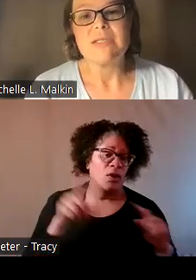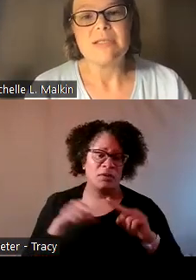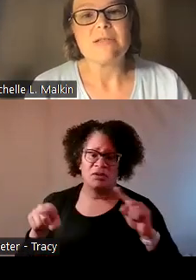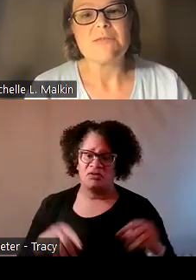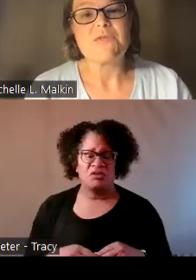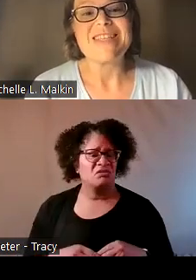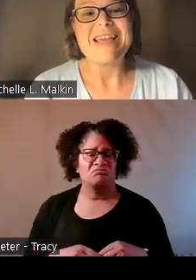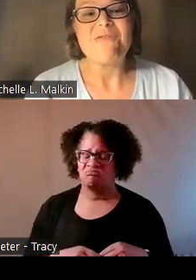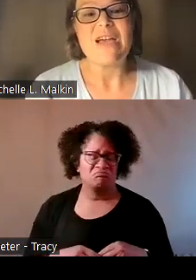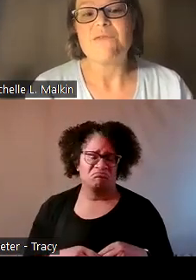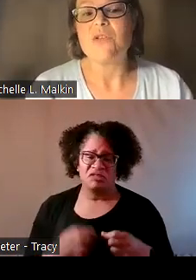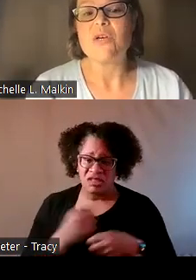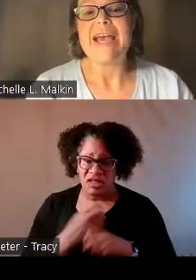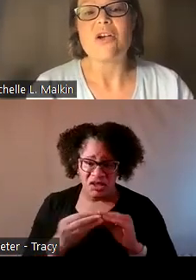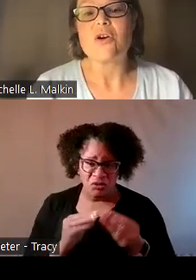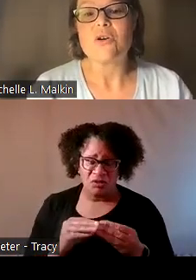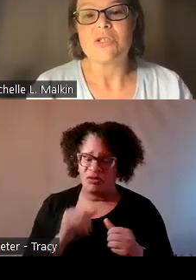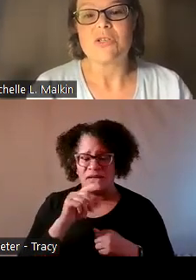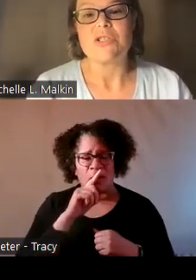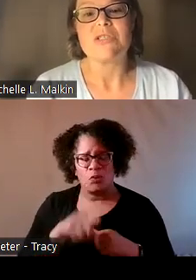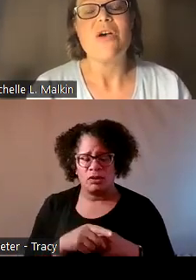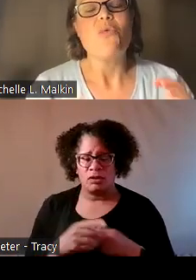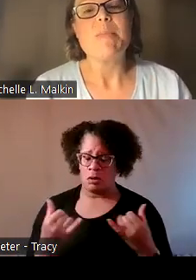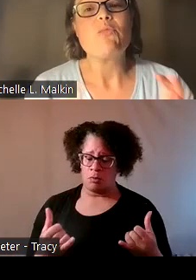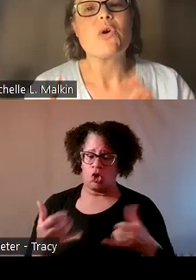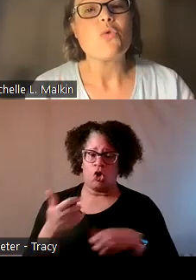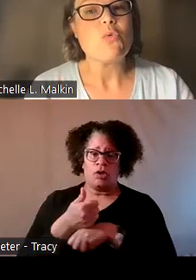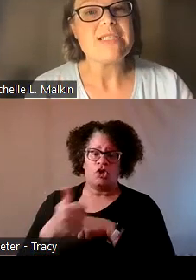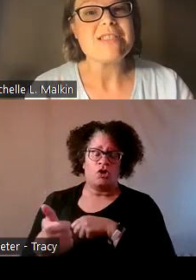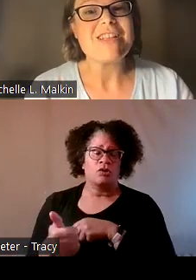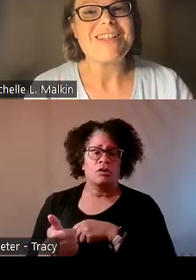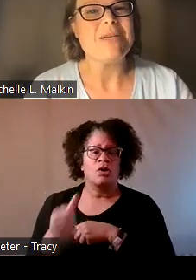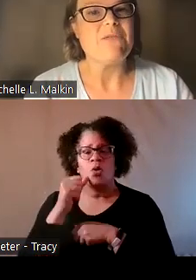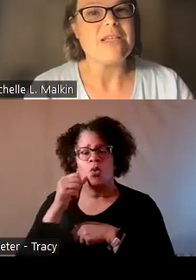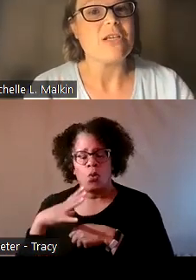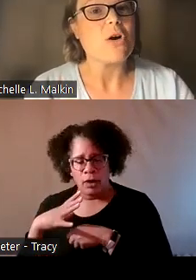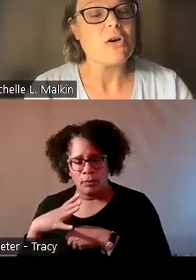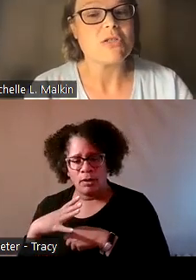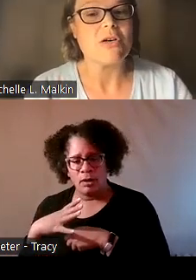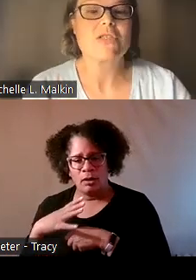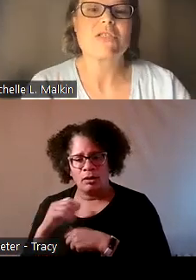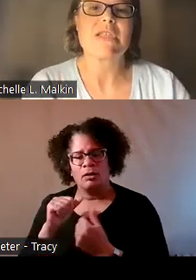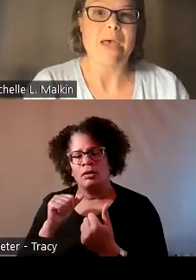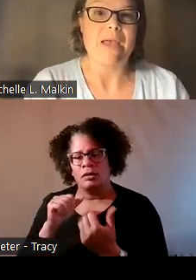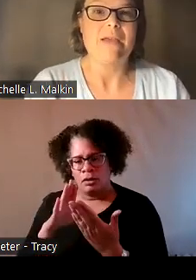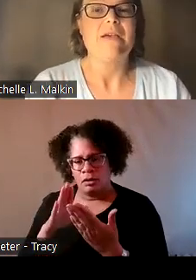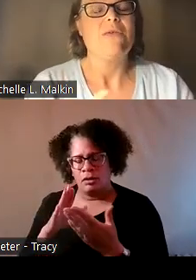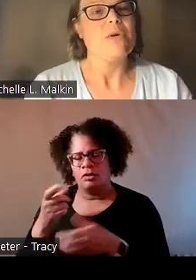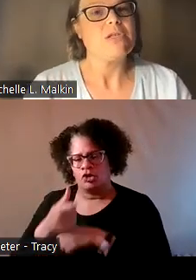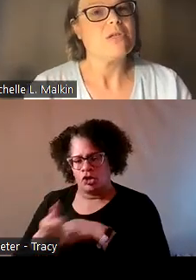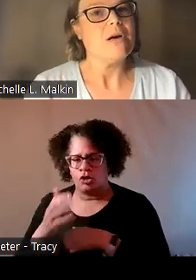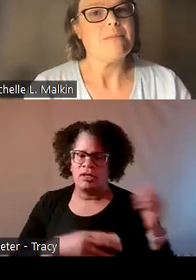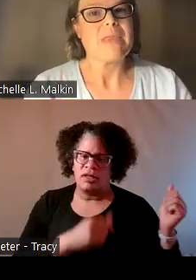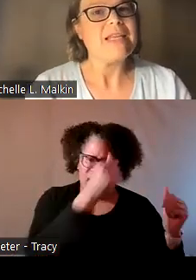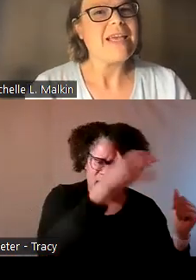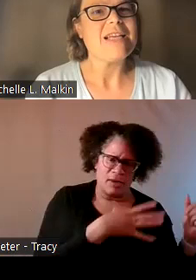no statistical difference. And in fact, if you look at current charges, women were twice as likely to be facing current charges than men,